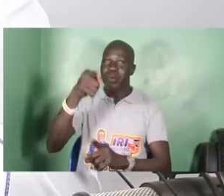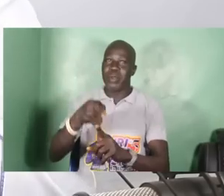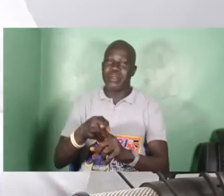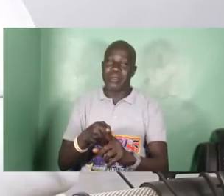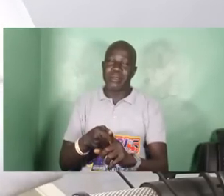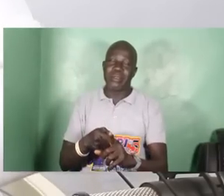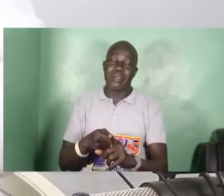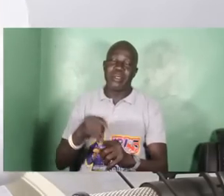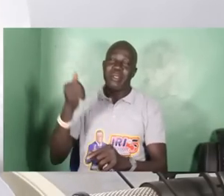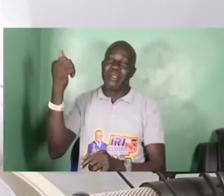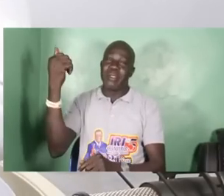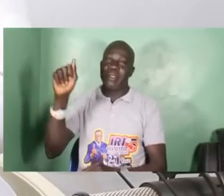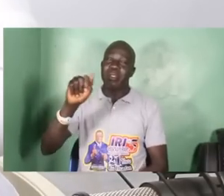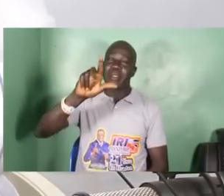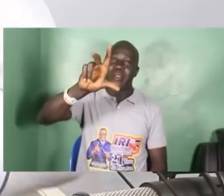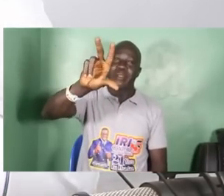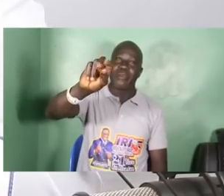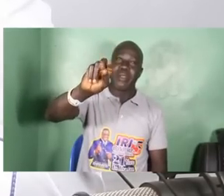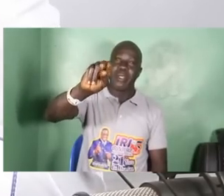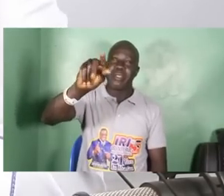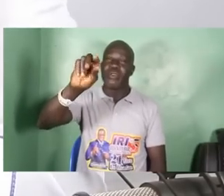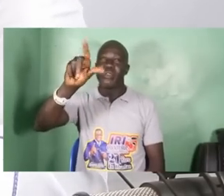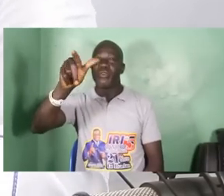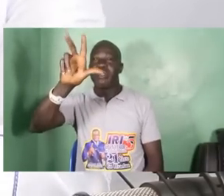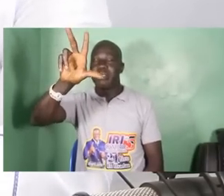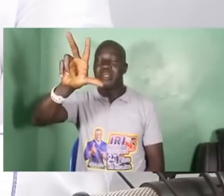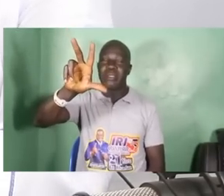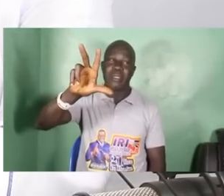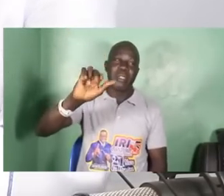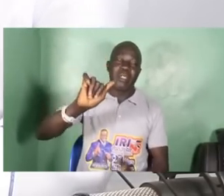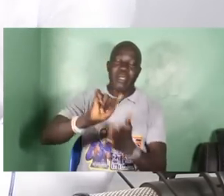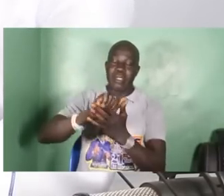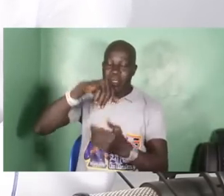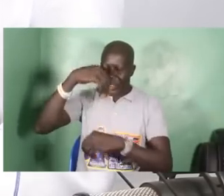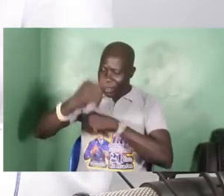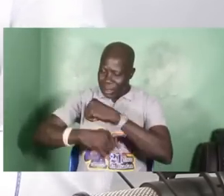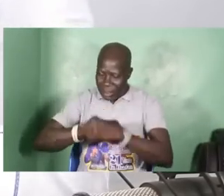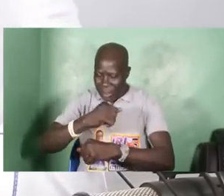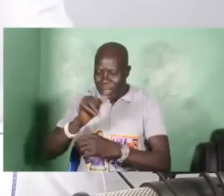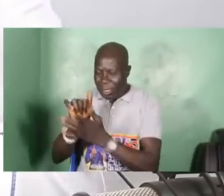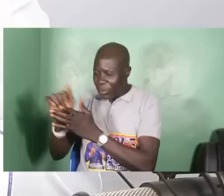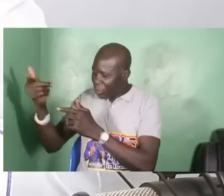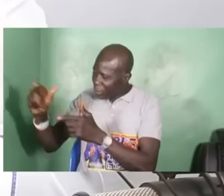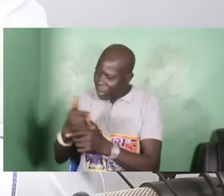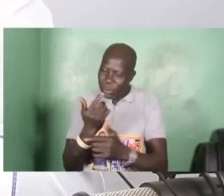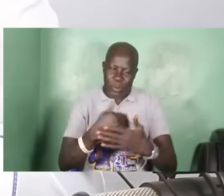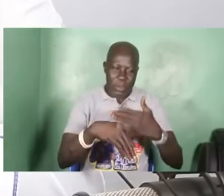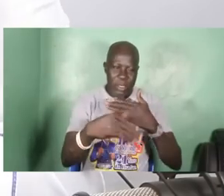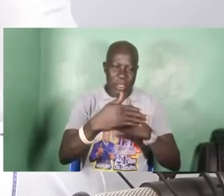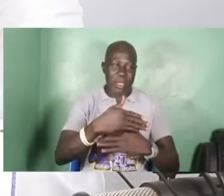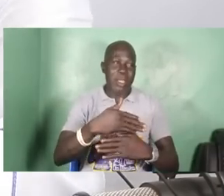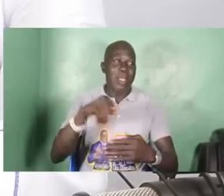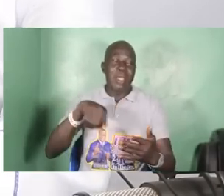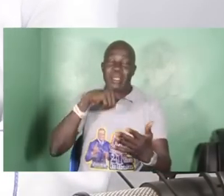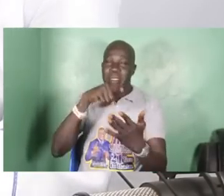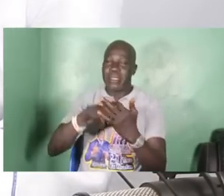10th month odun 2023 yeah 2023 odun sumalenu the festive is at hand this